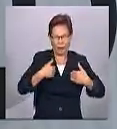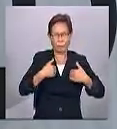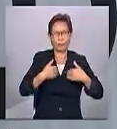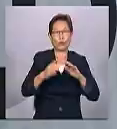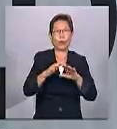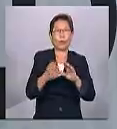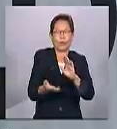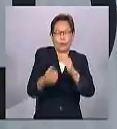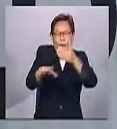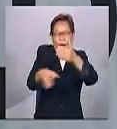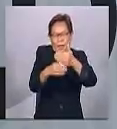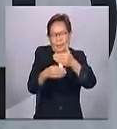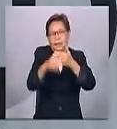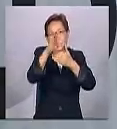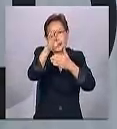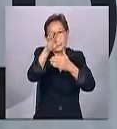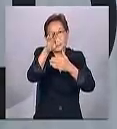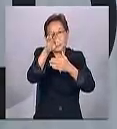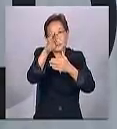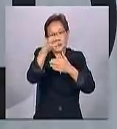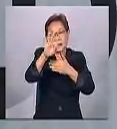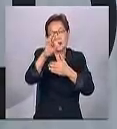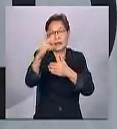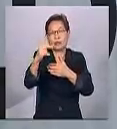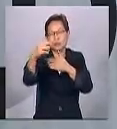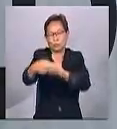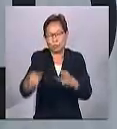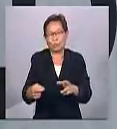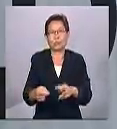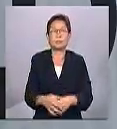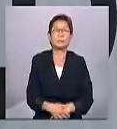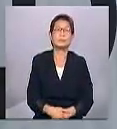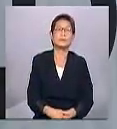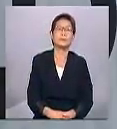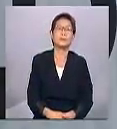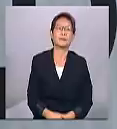19,000 rooms from our Institut Latihan Kementerian Kesihatan Malaysia.